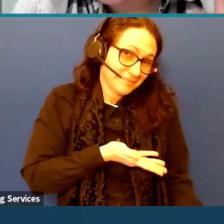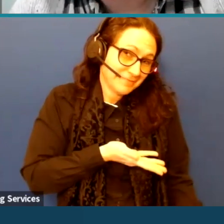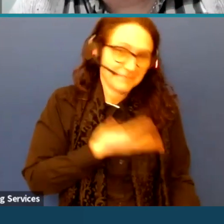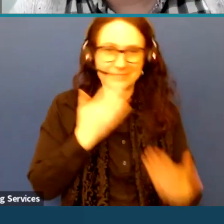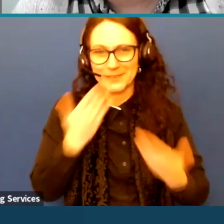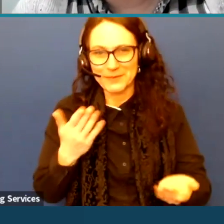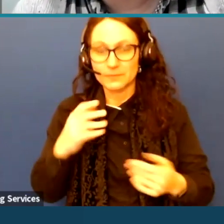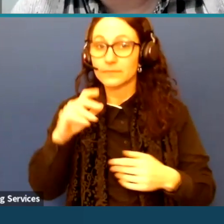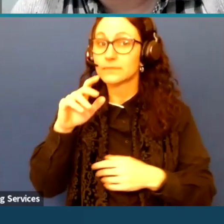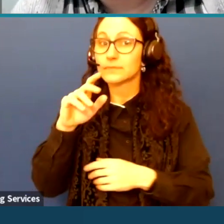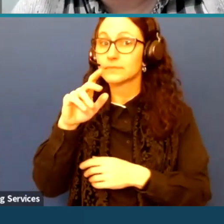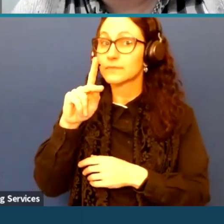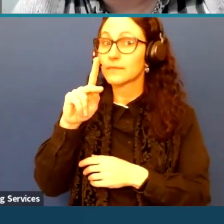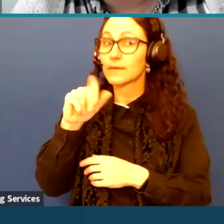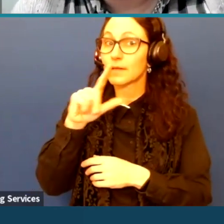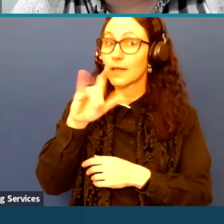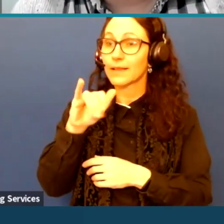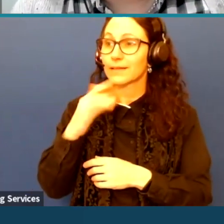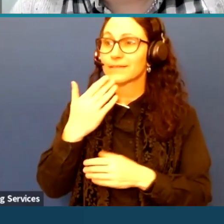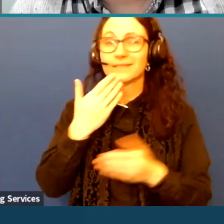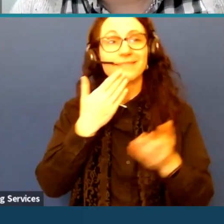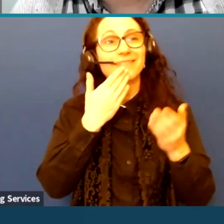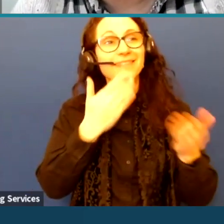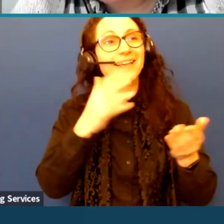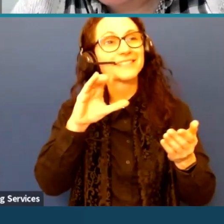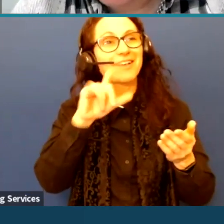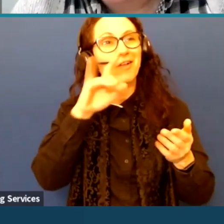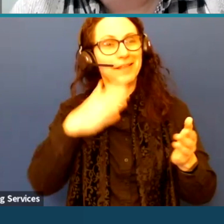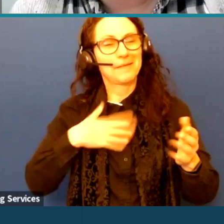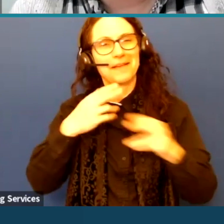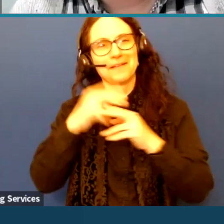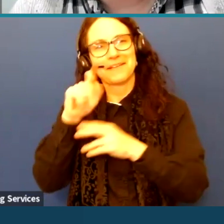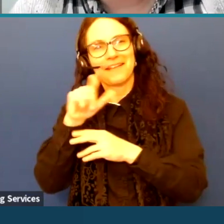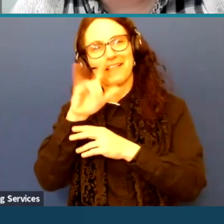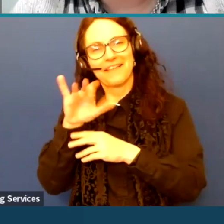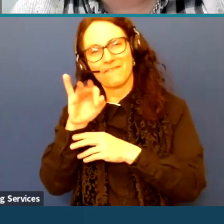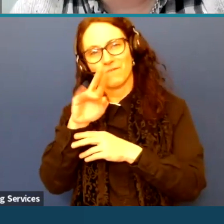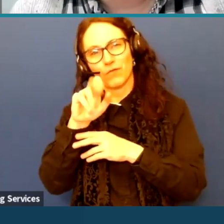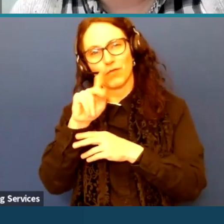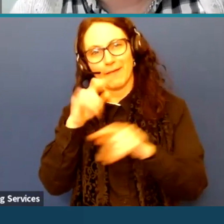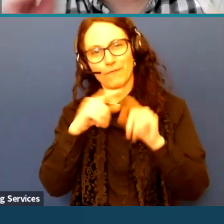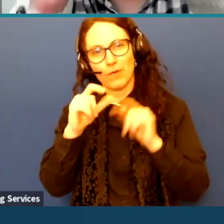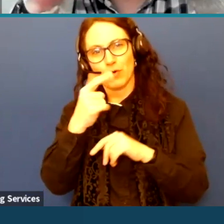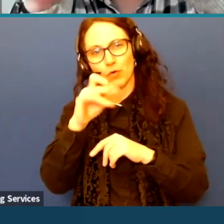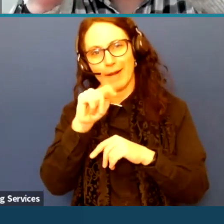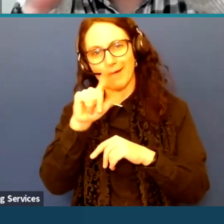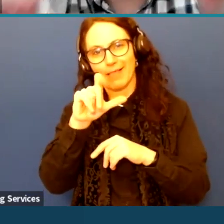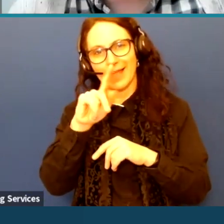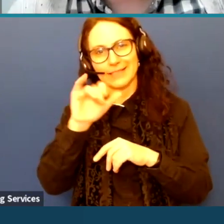Kelley? Thanks, Carly. My name is Kelley Frake, and I'm here from the Great Lakes ADA